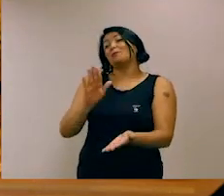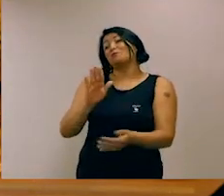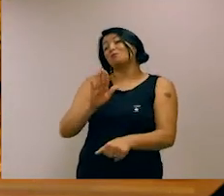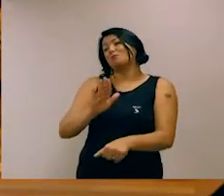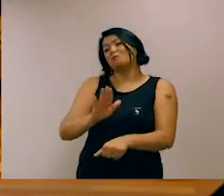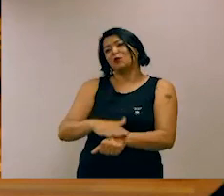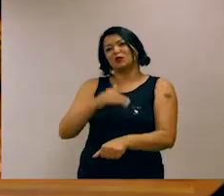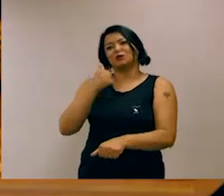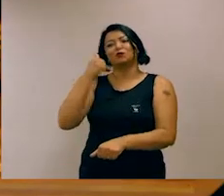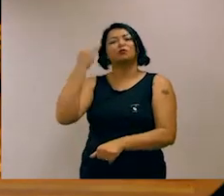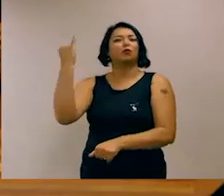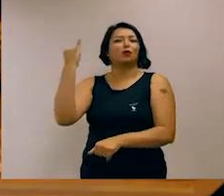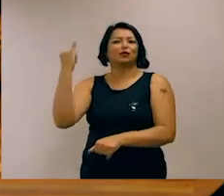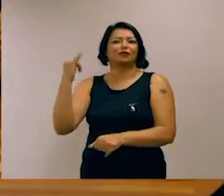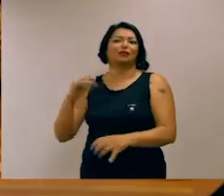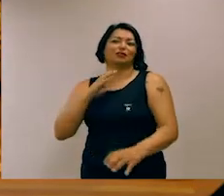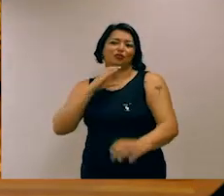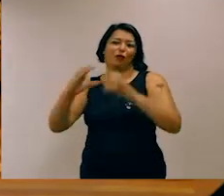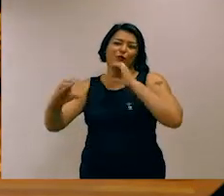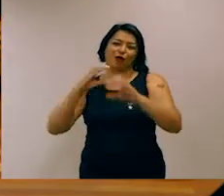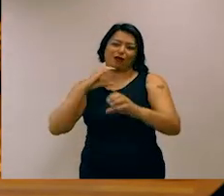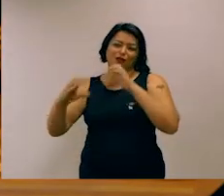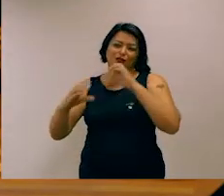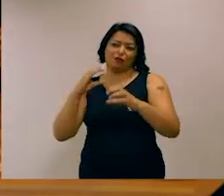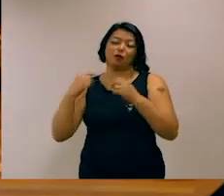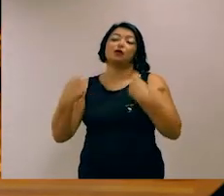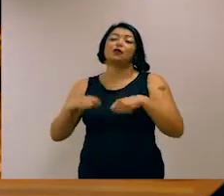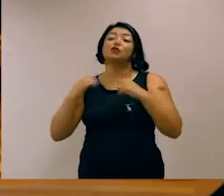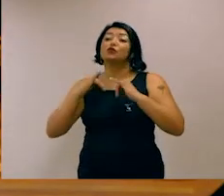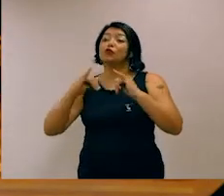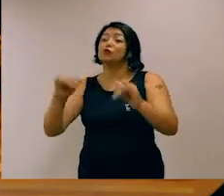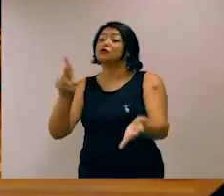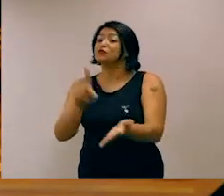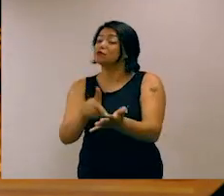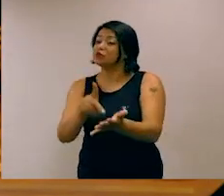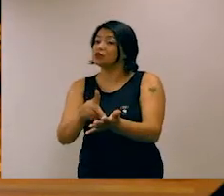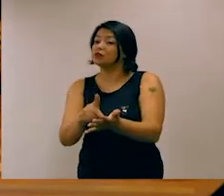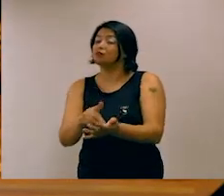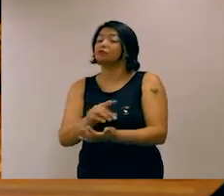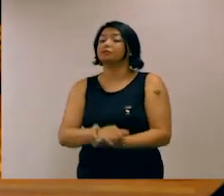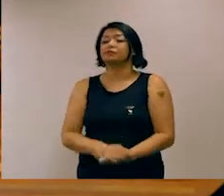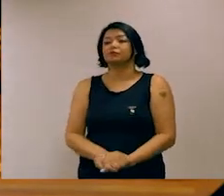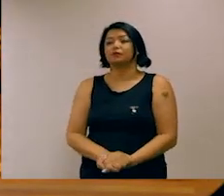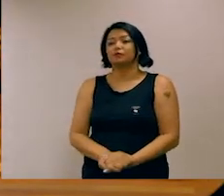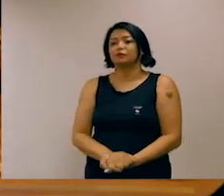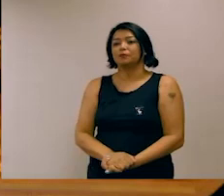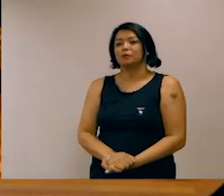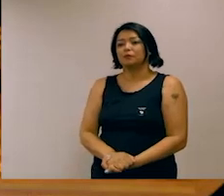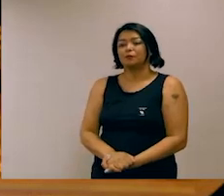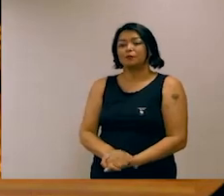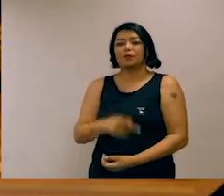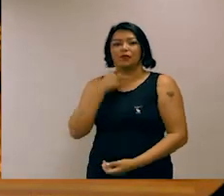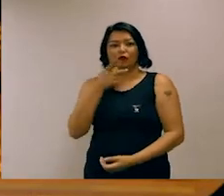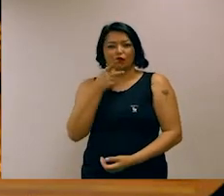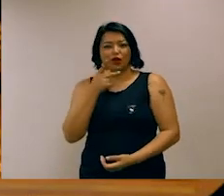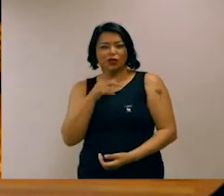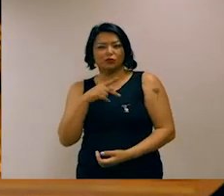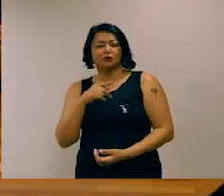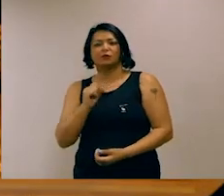do in our project. I think we are talking about digital literacy. The need the public